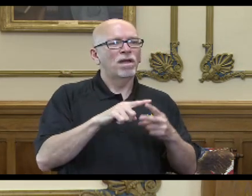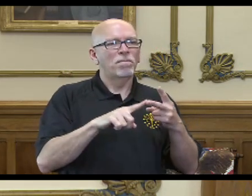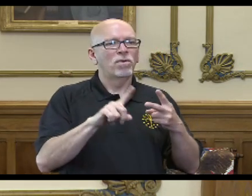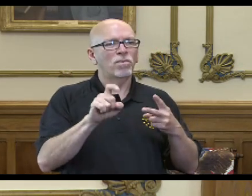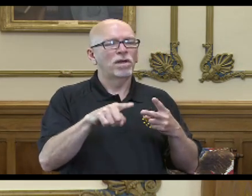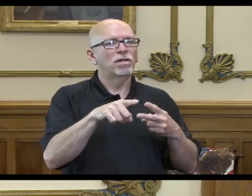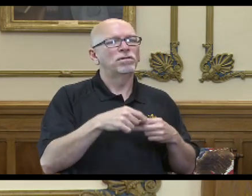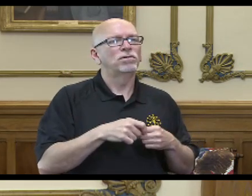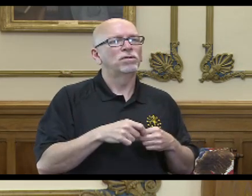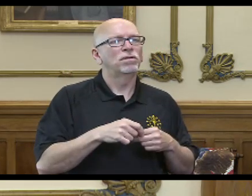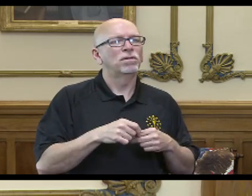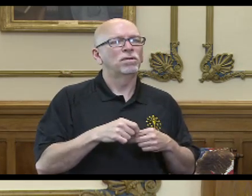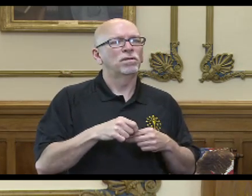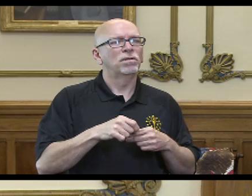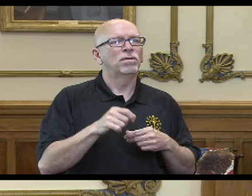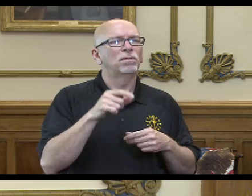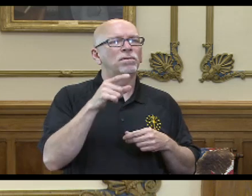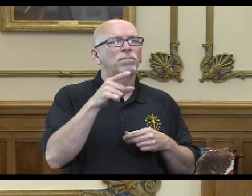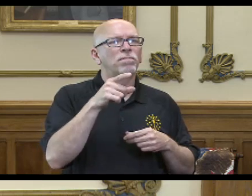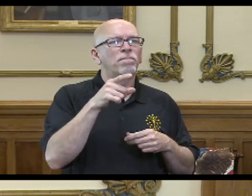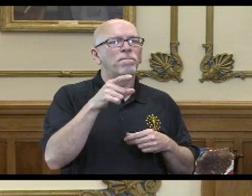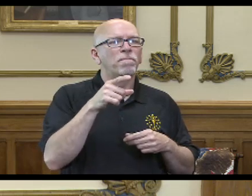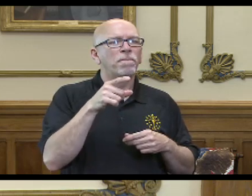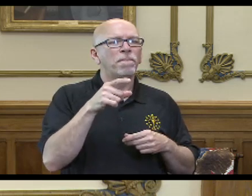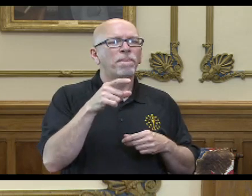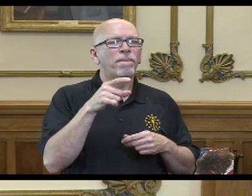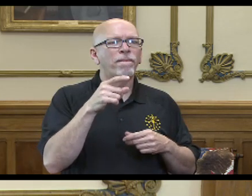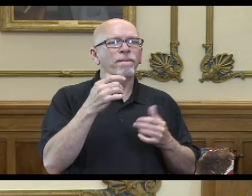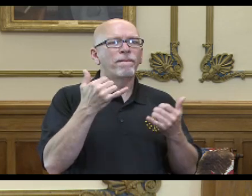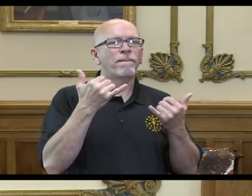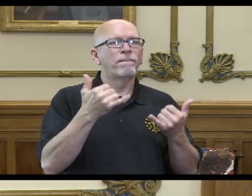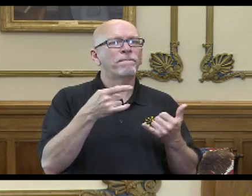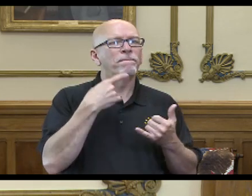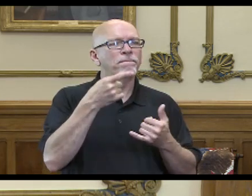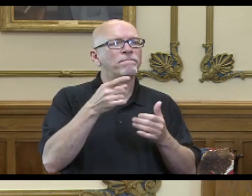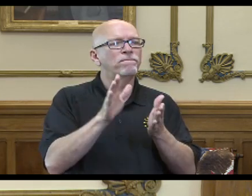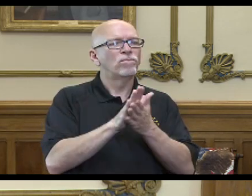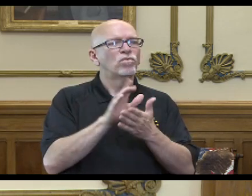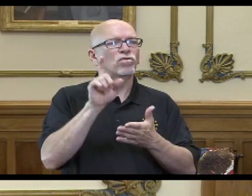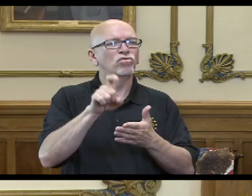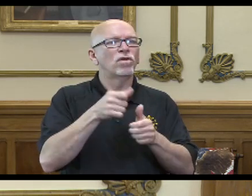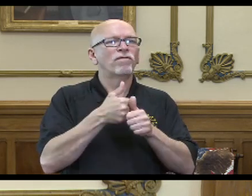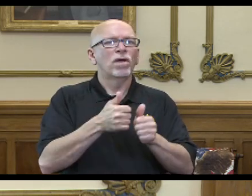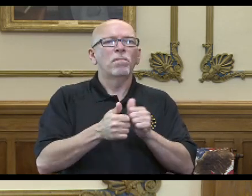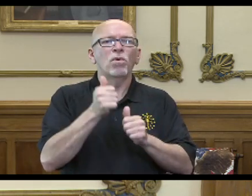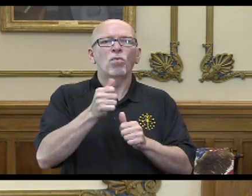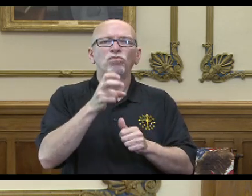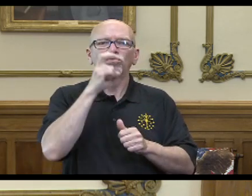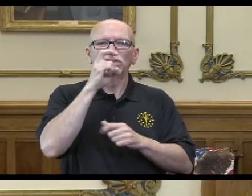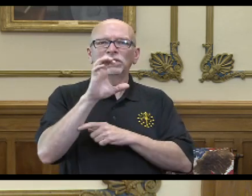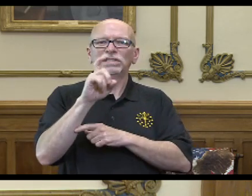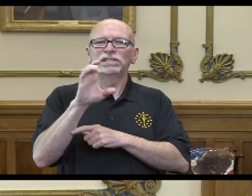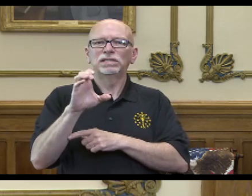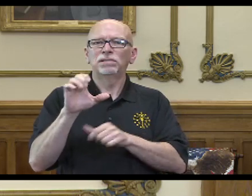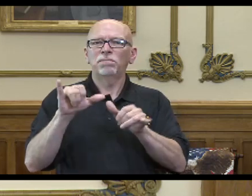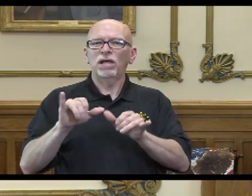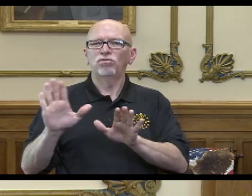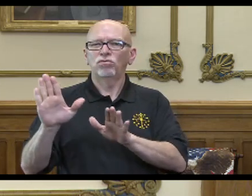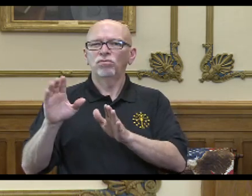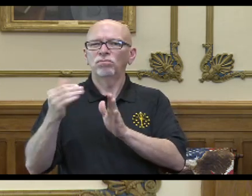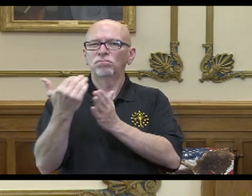questions. On that school report that was out today, it says schools should follow the most restrictive CDC measures, but it also